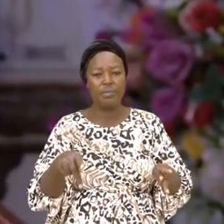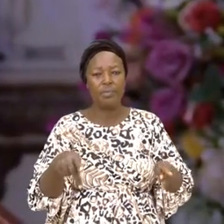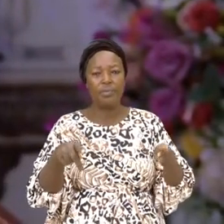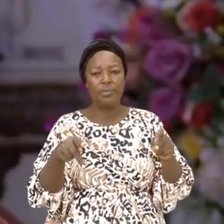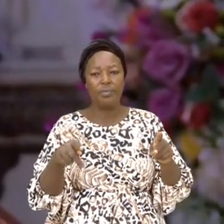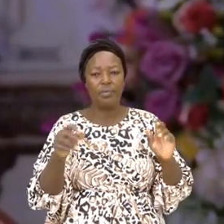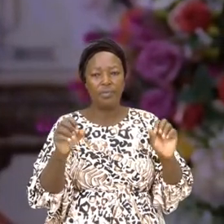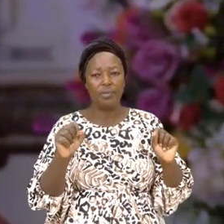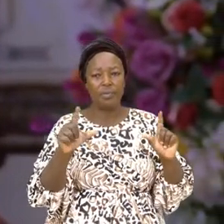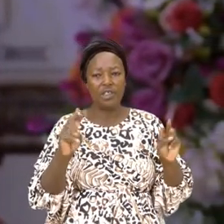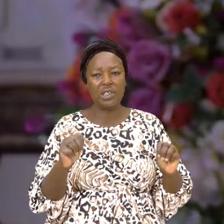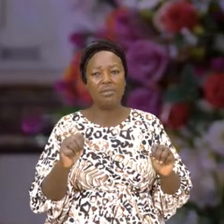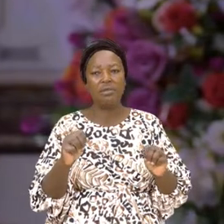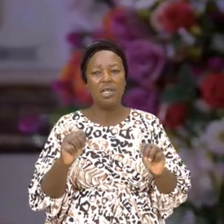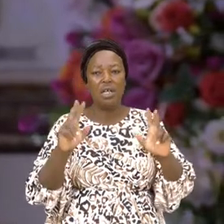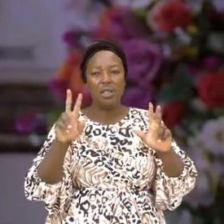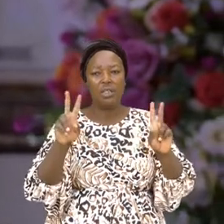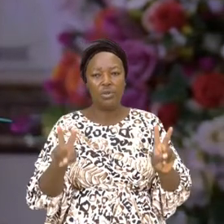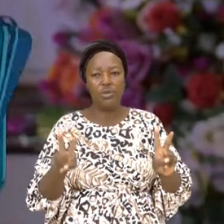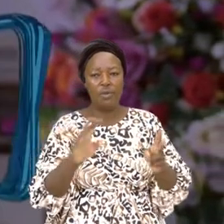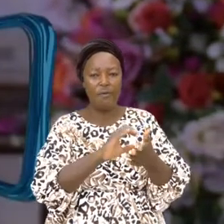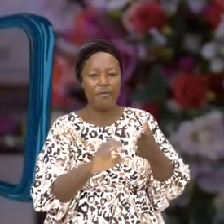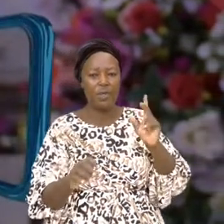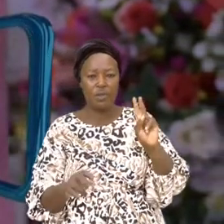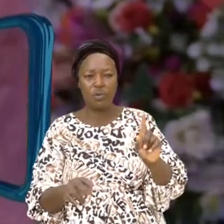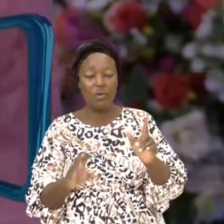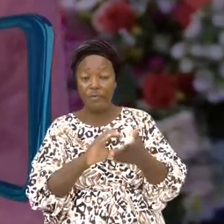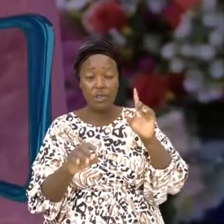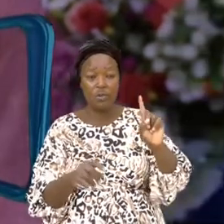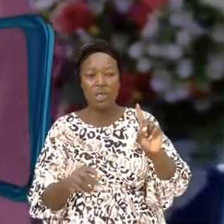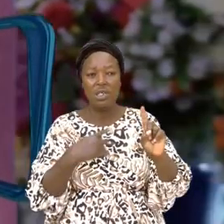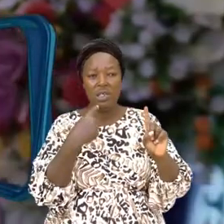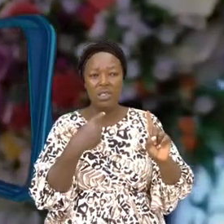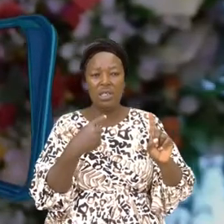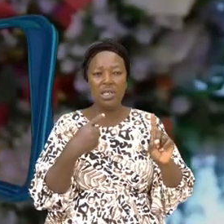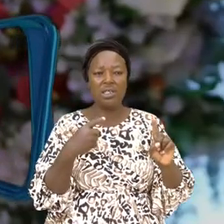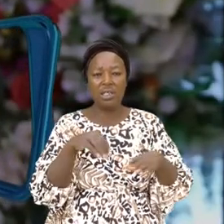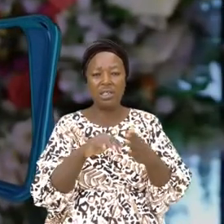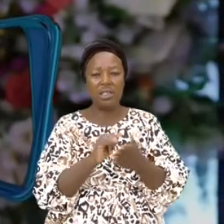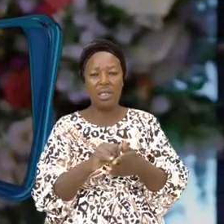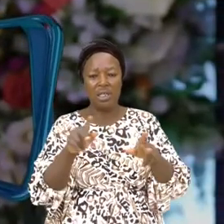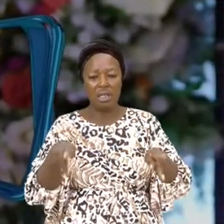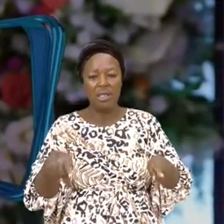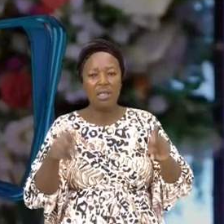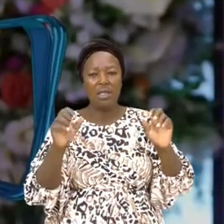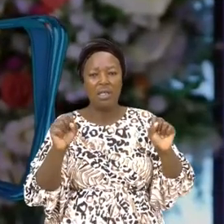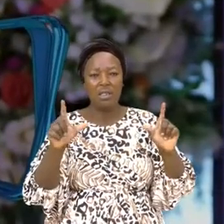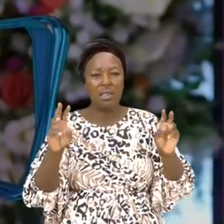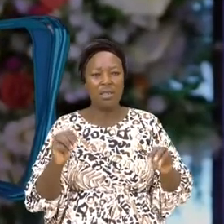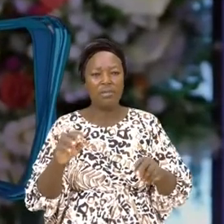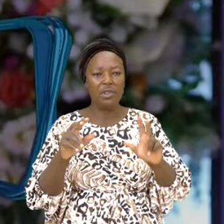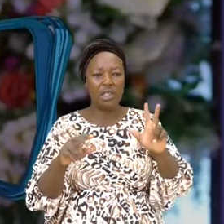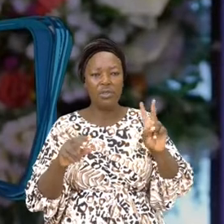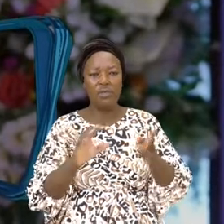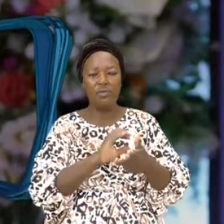Psalm 32, we're looking at verse 1. It says in Psalm 32, reading from verse 1, blessed is